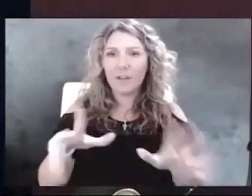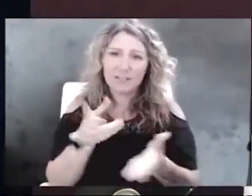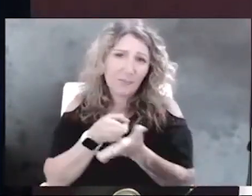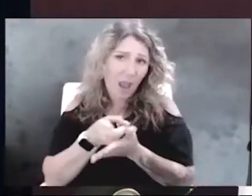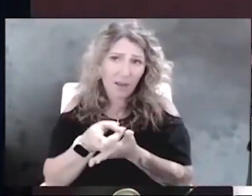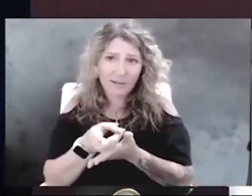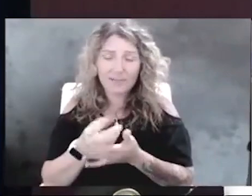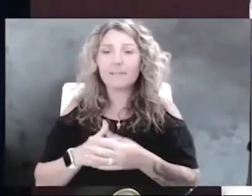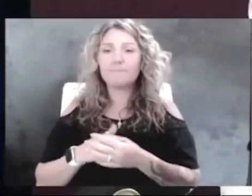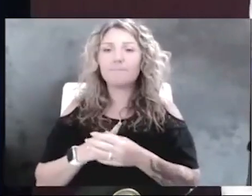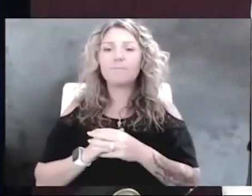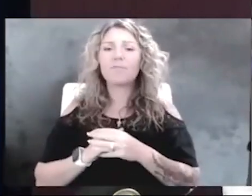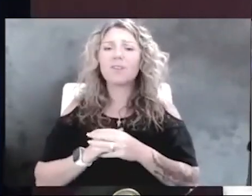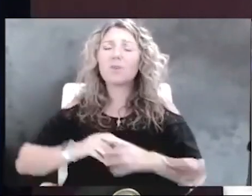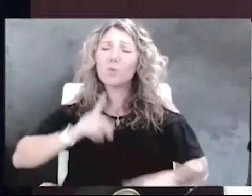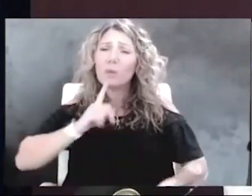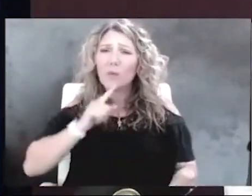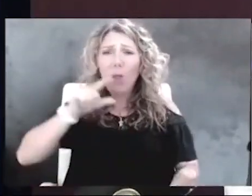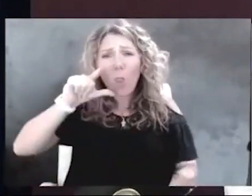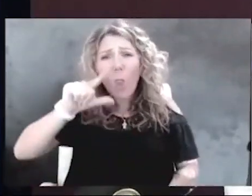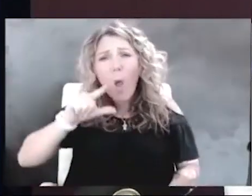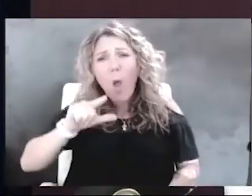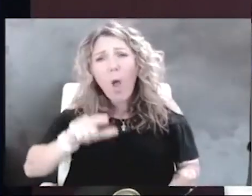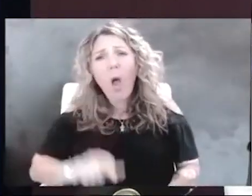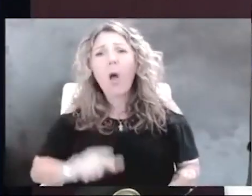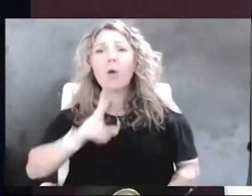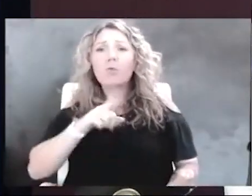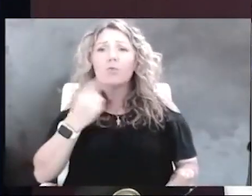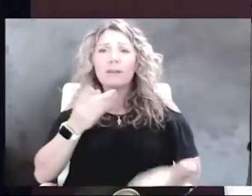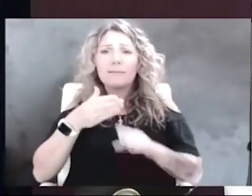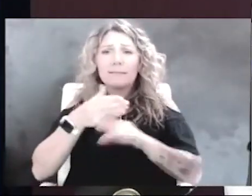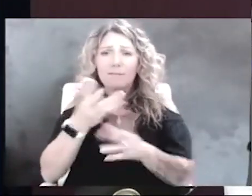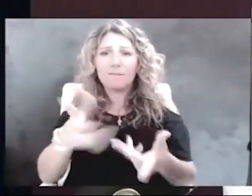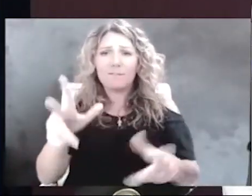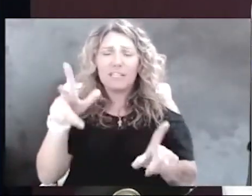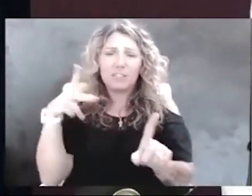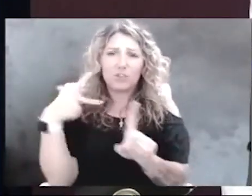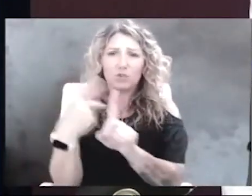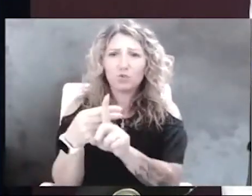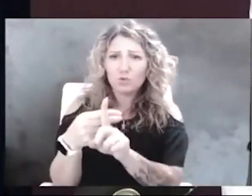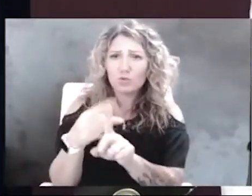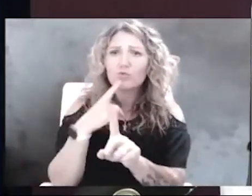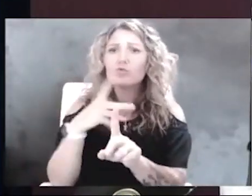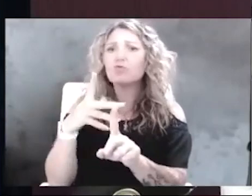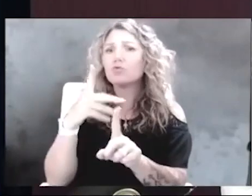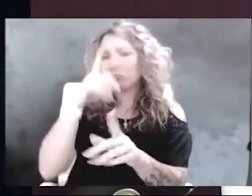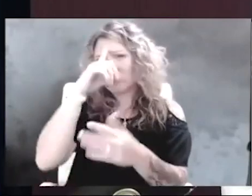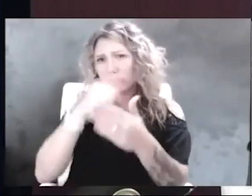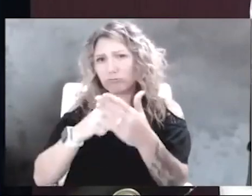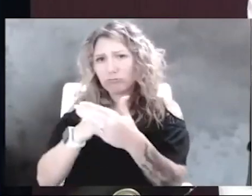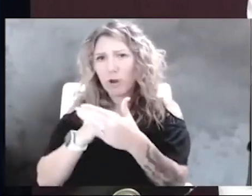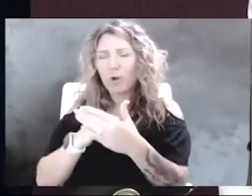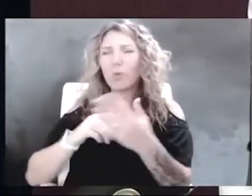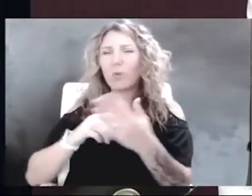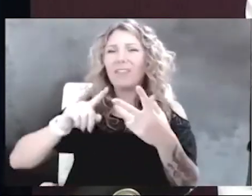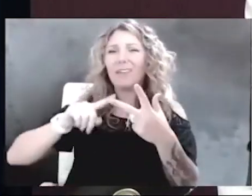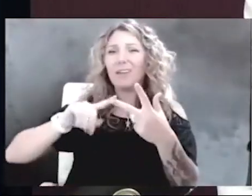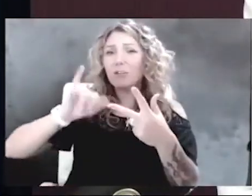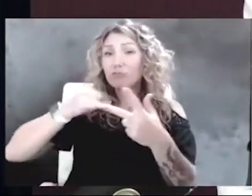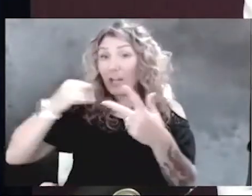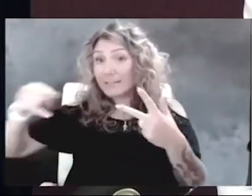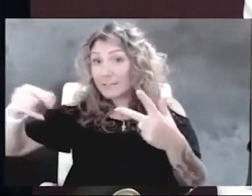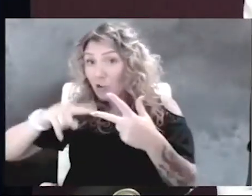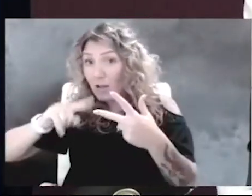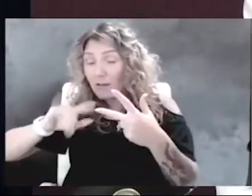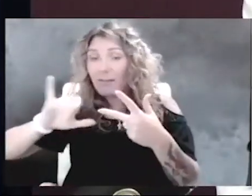very low risk of getting a stroke, especially after the Johnson & Johnson vaccine from vaccine-induced thrombotic thrombocytopenia, which means that your platelet counts your